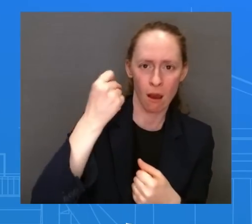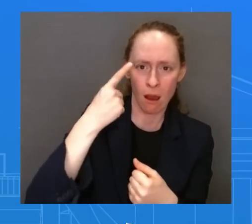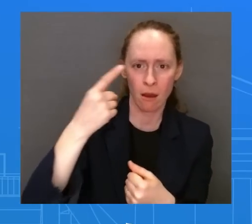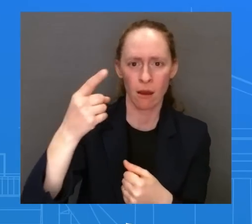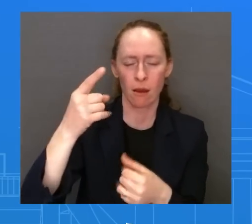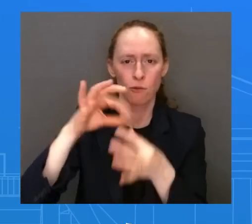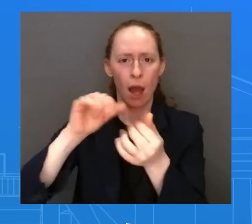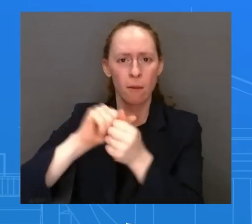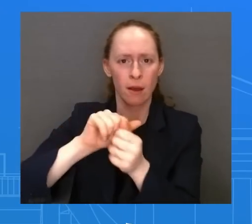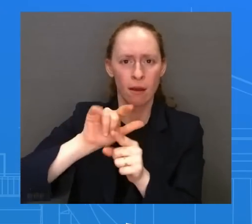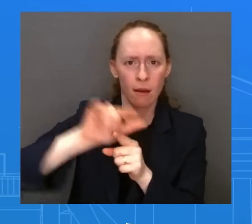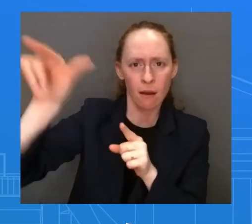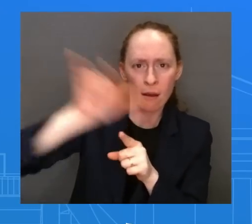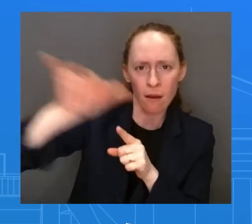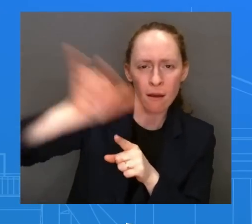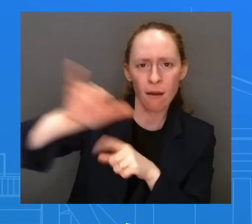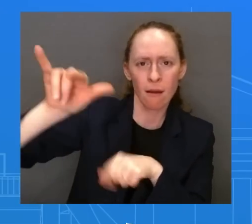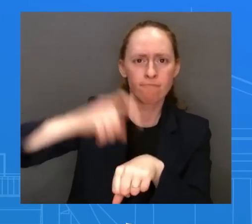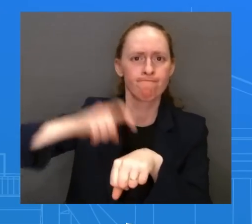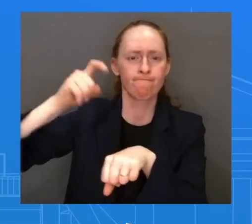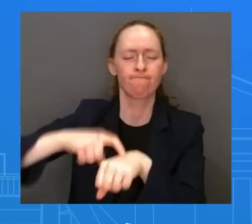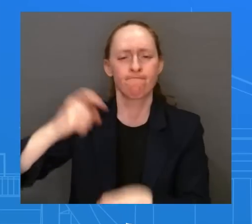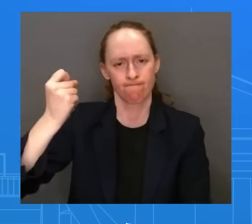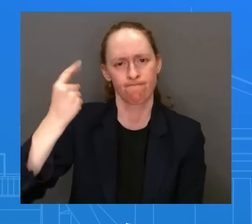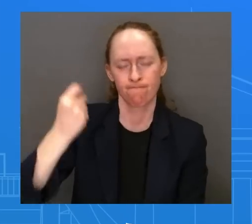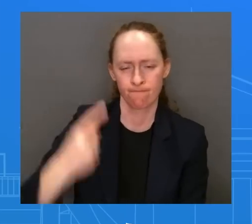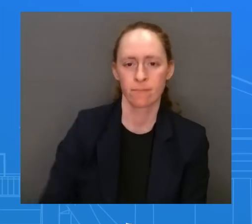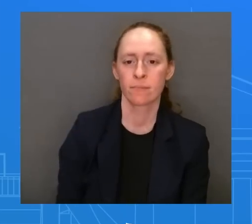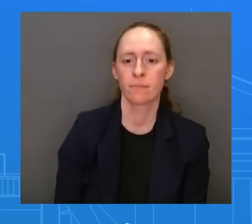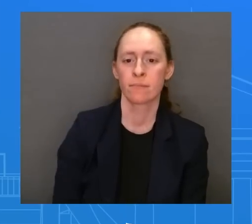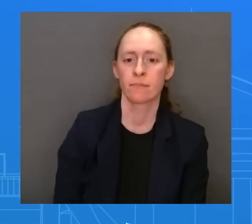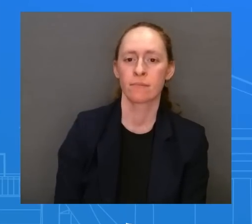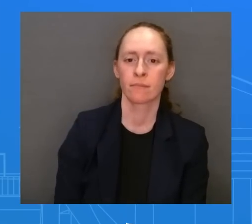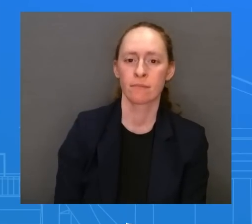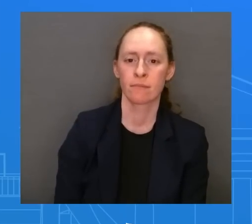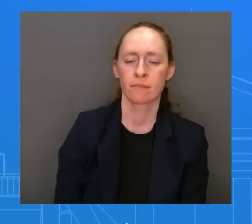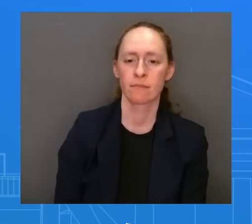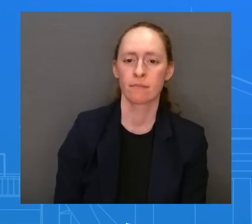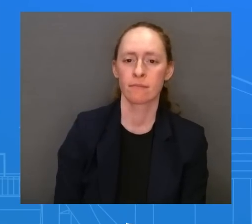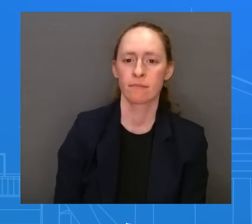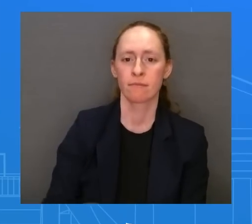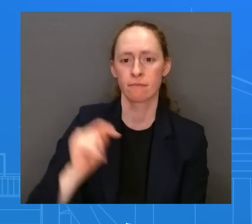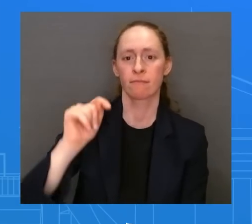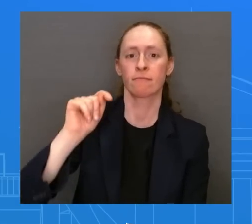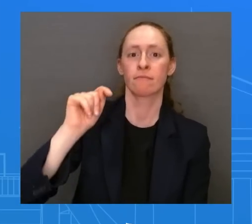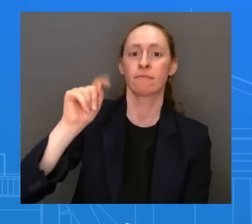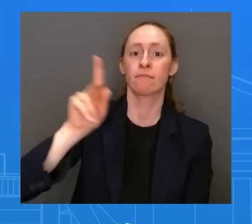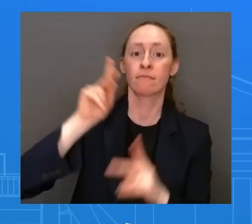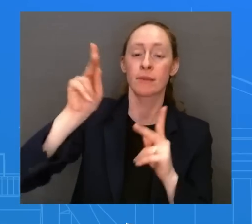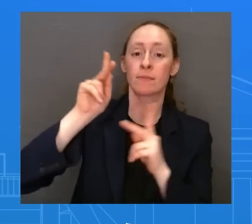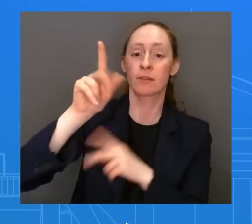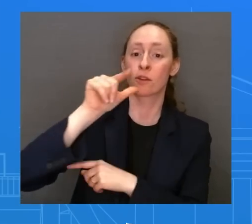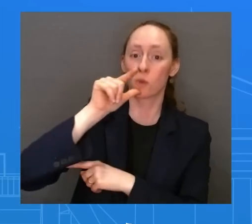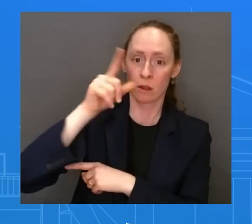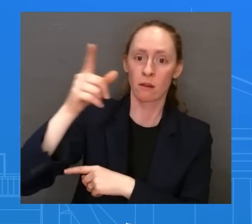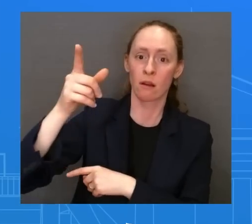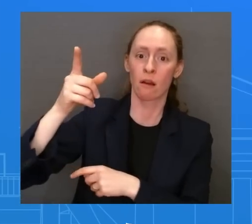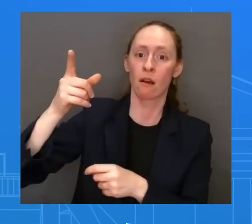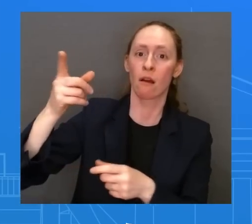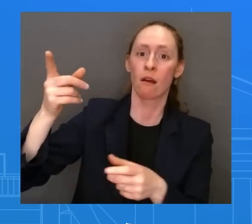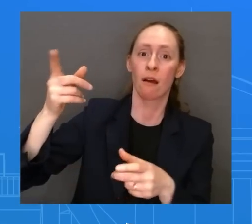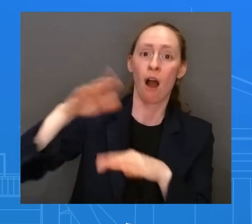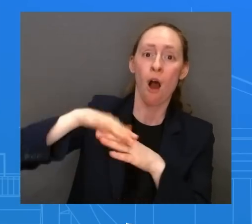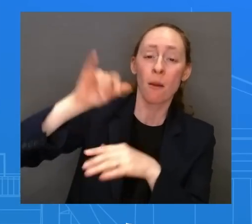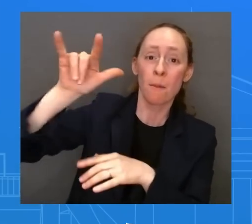and people falling off planes I don't I actually don't accept the premise of your question that there was some sort of confusion over who runs it was a